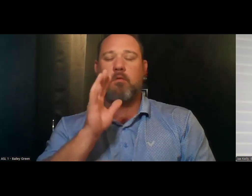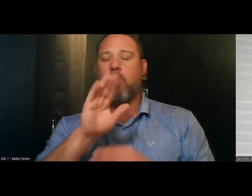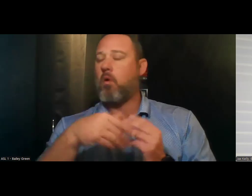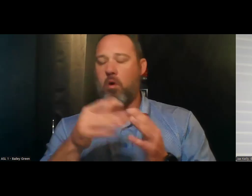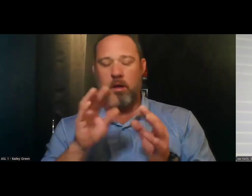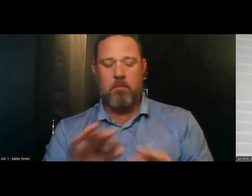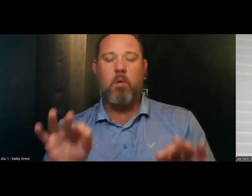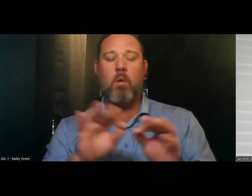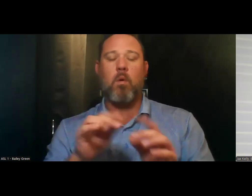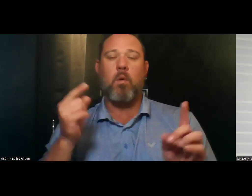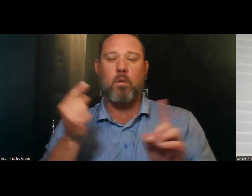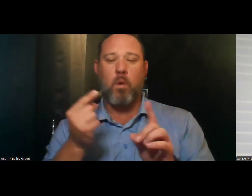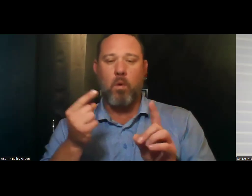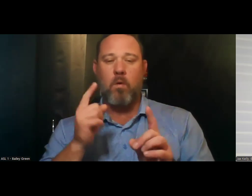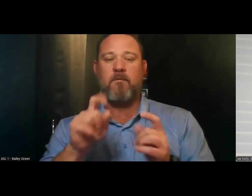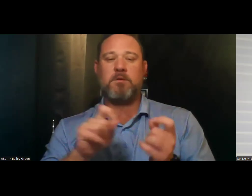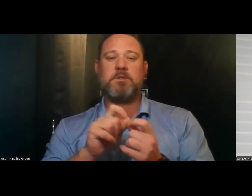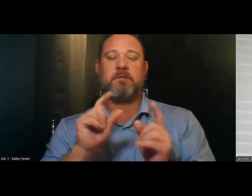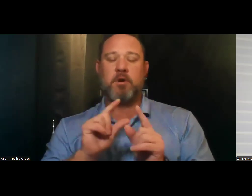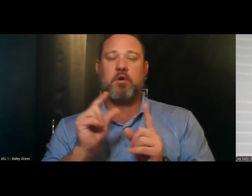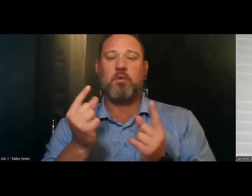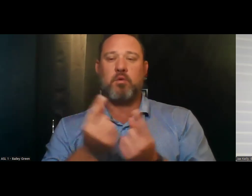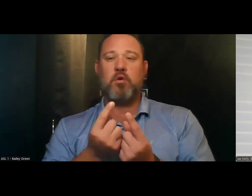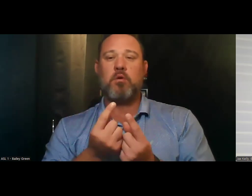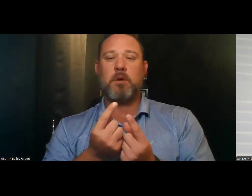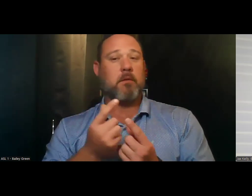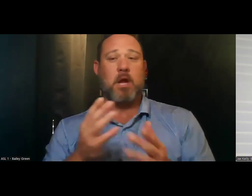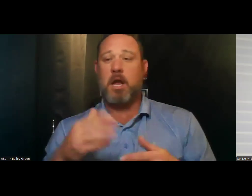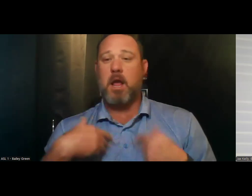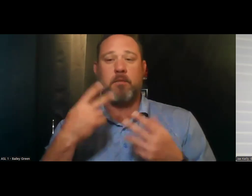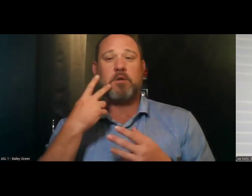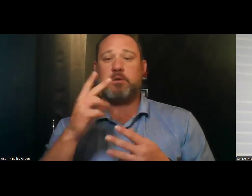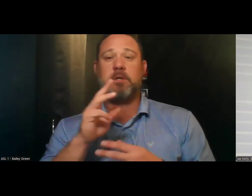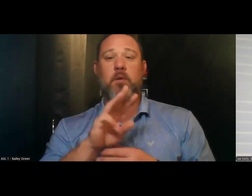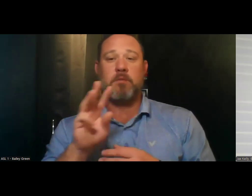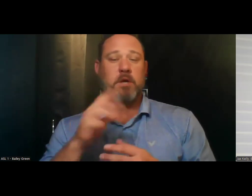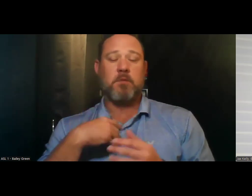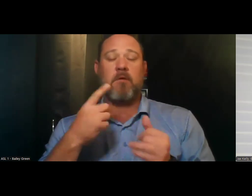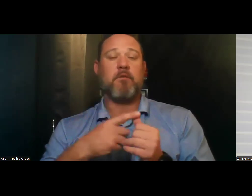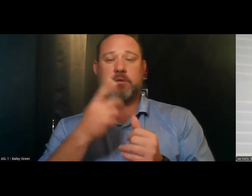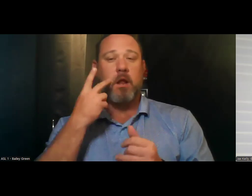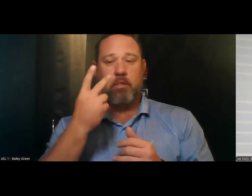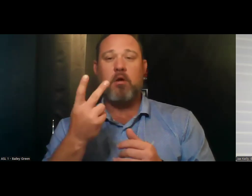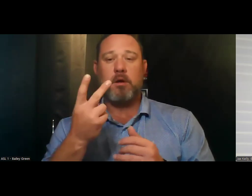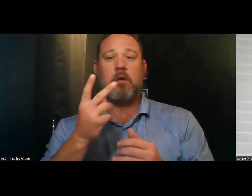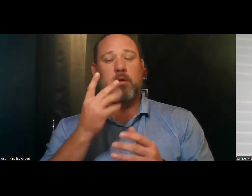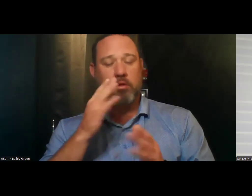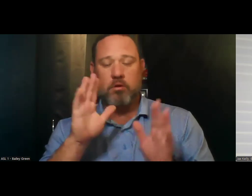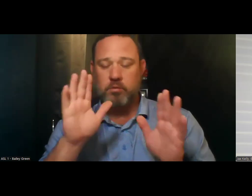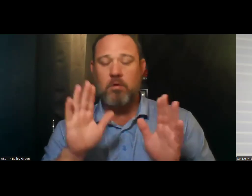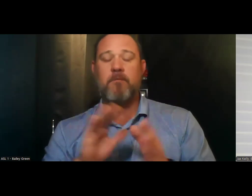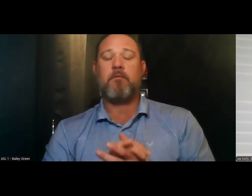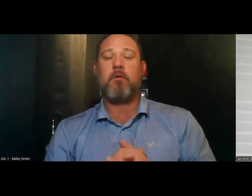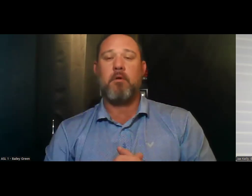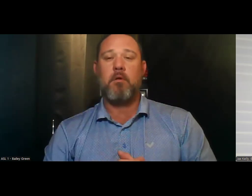goals for this particular group. And I'm really happy to see the website. This is my first time to look at it, and it looks fabulous.